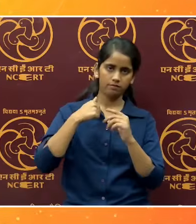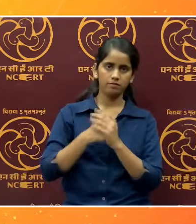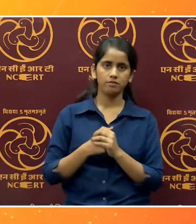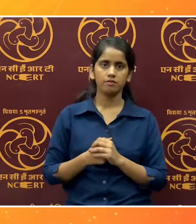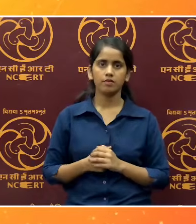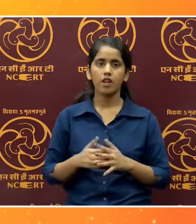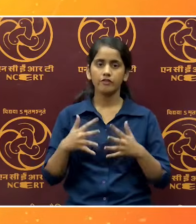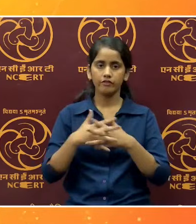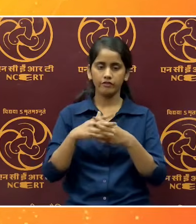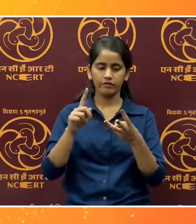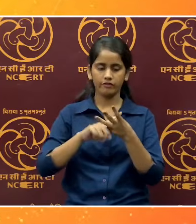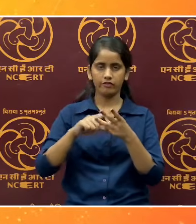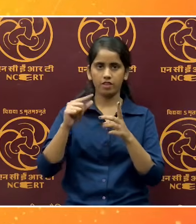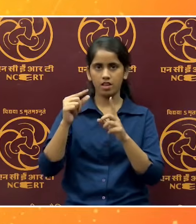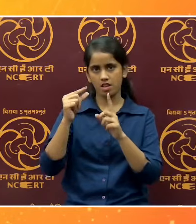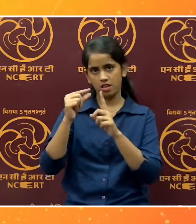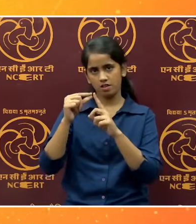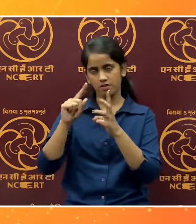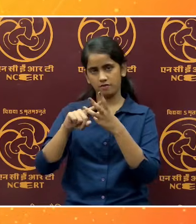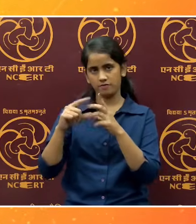and webbed.